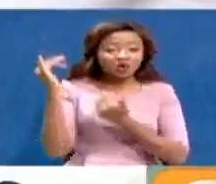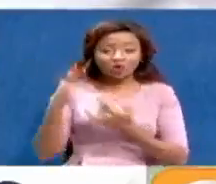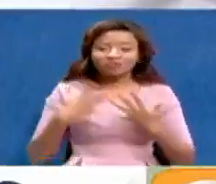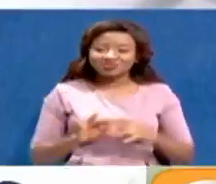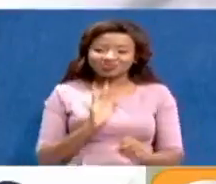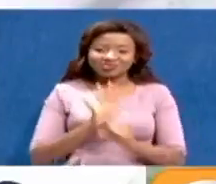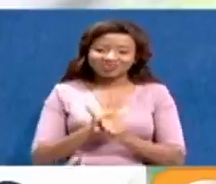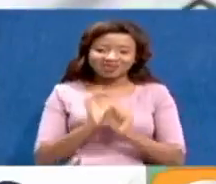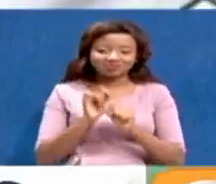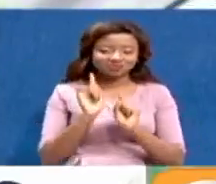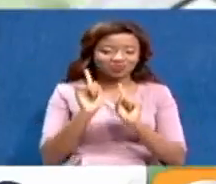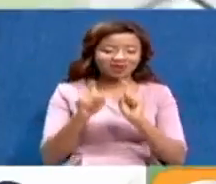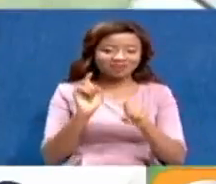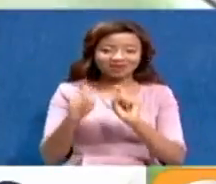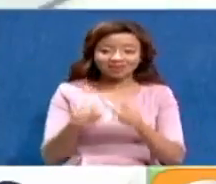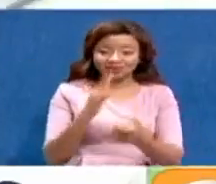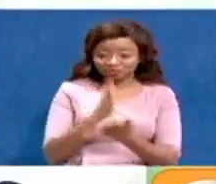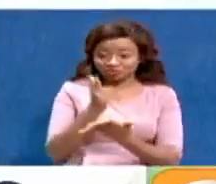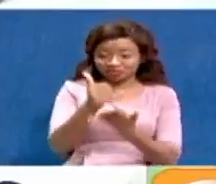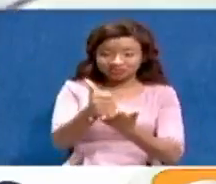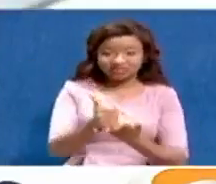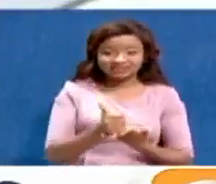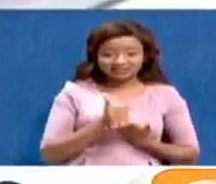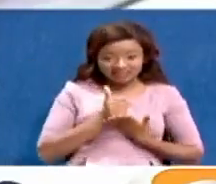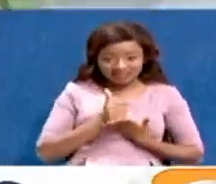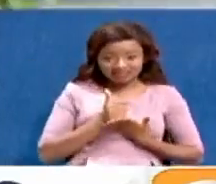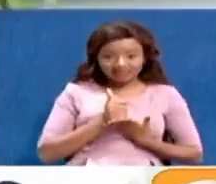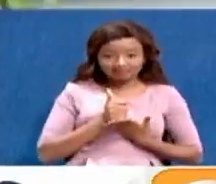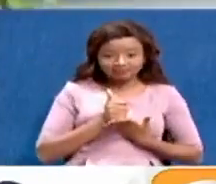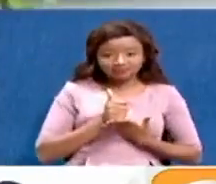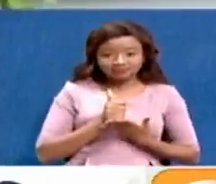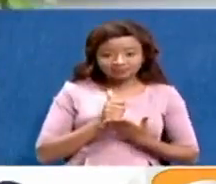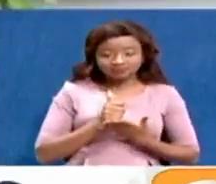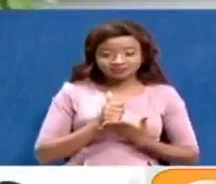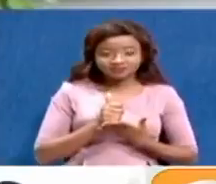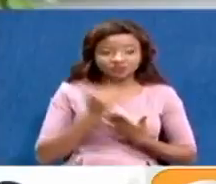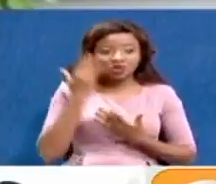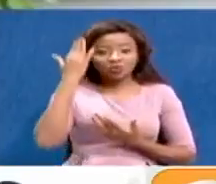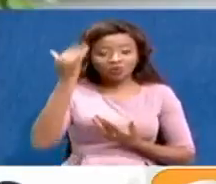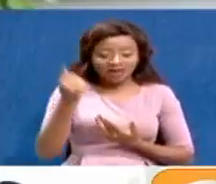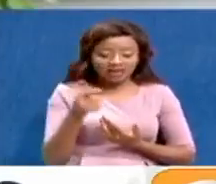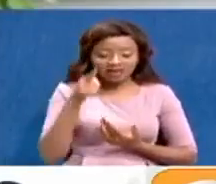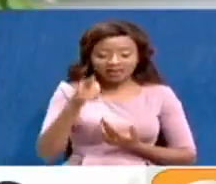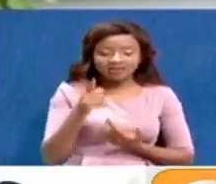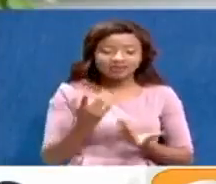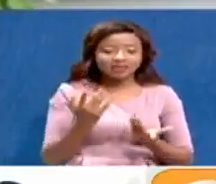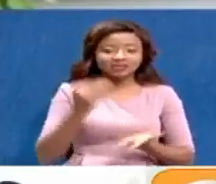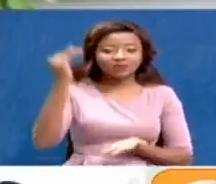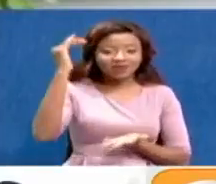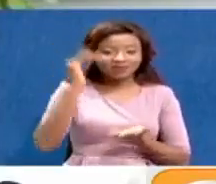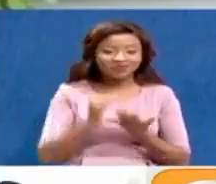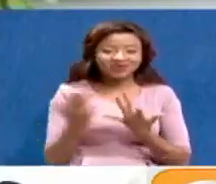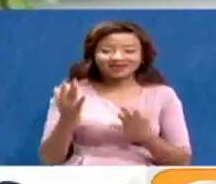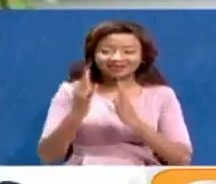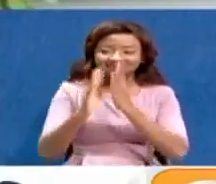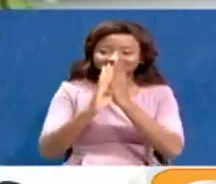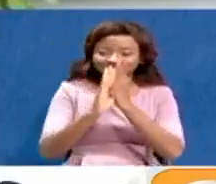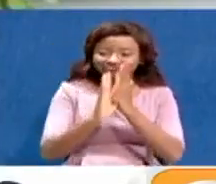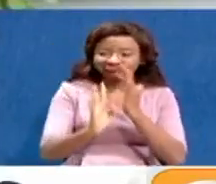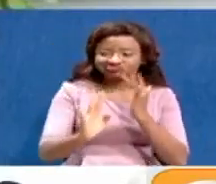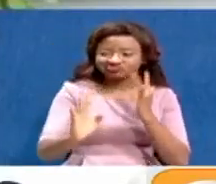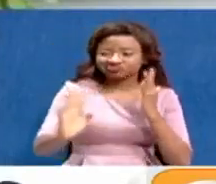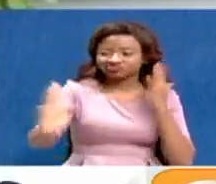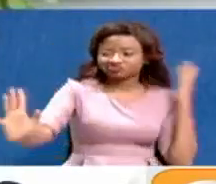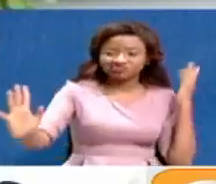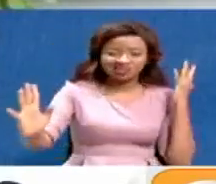turn up. Itasaidia kwa upande mkubwa sana. Maana itakuwa imeondoa pia lile bugdha la line